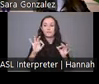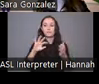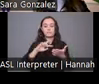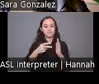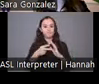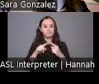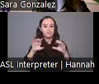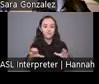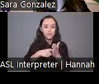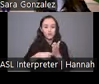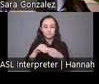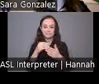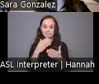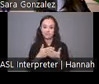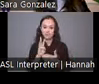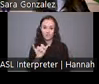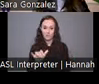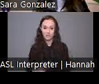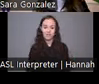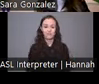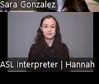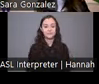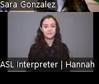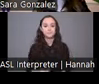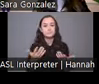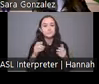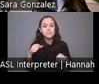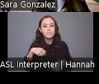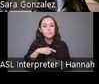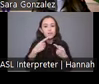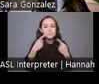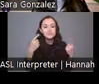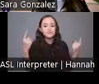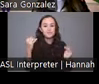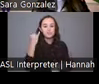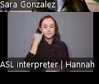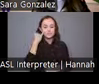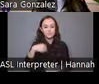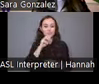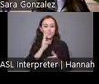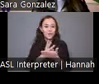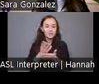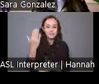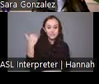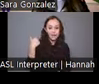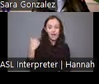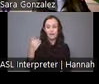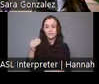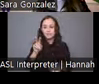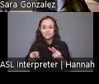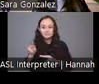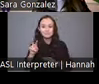a good way. What might we achieve? What witnessing the past via the small traces people have left behind